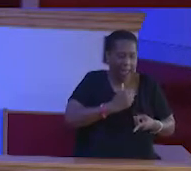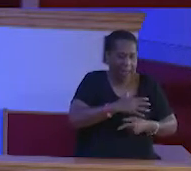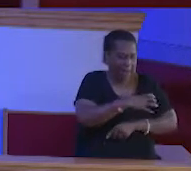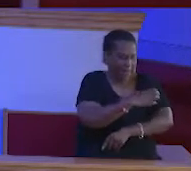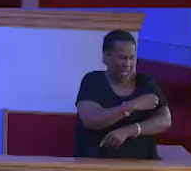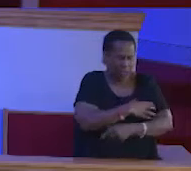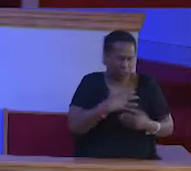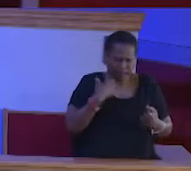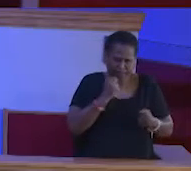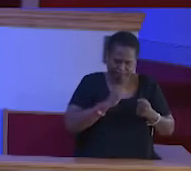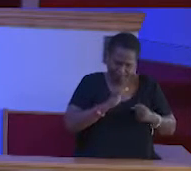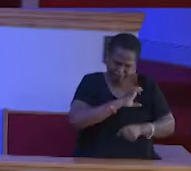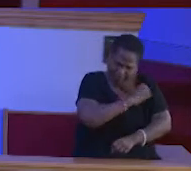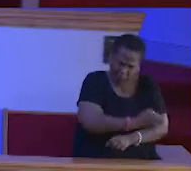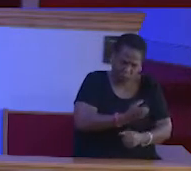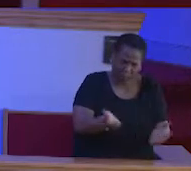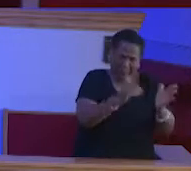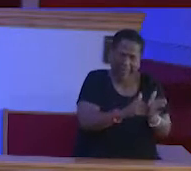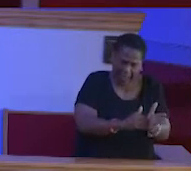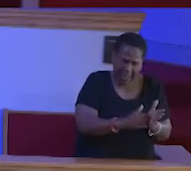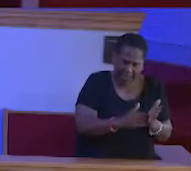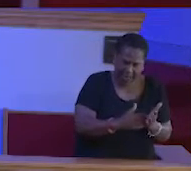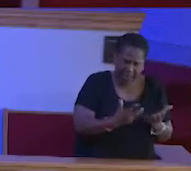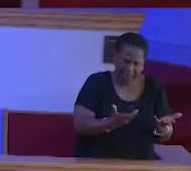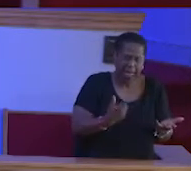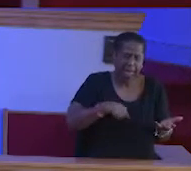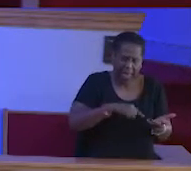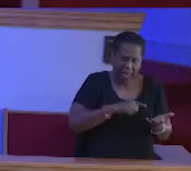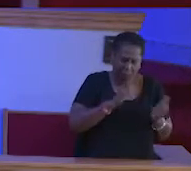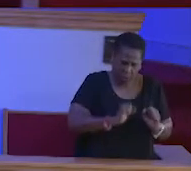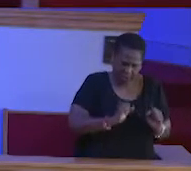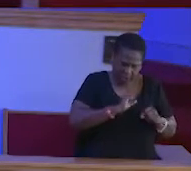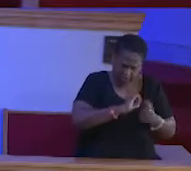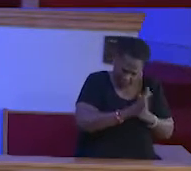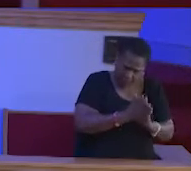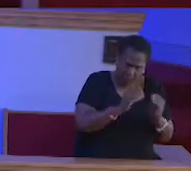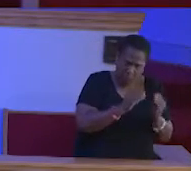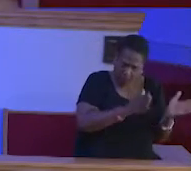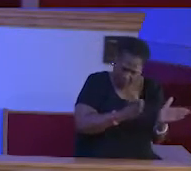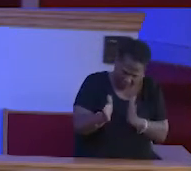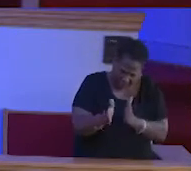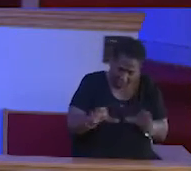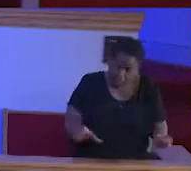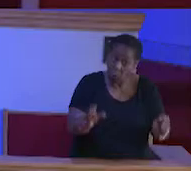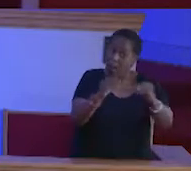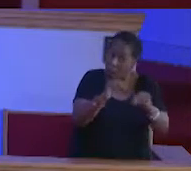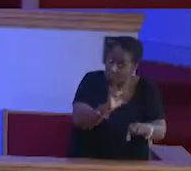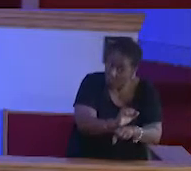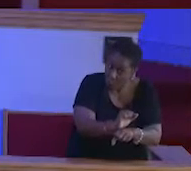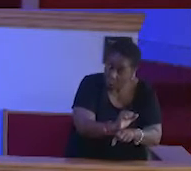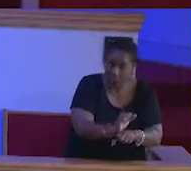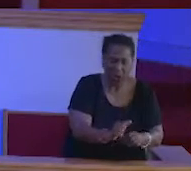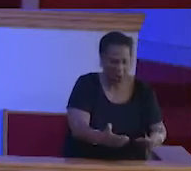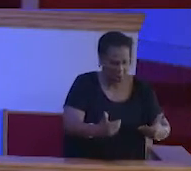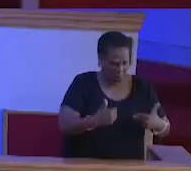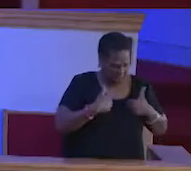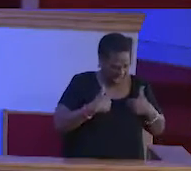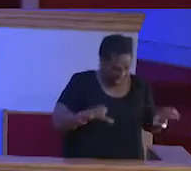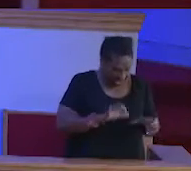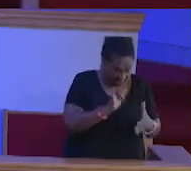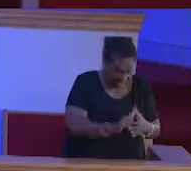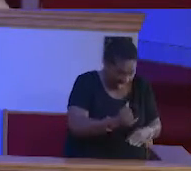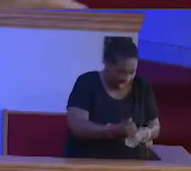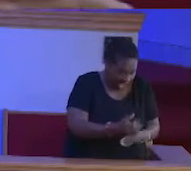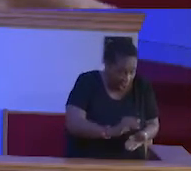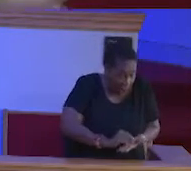muscles re-massaged and prepared to do more work. But once we have that done, then